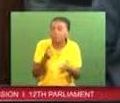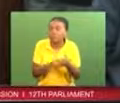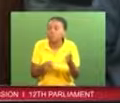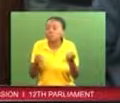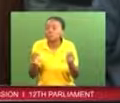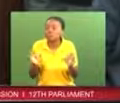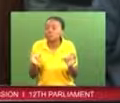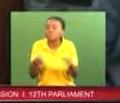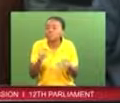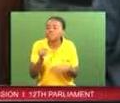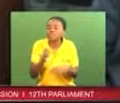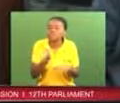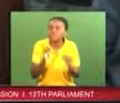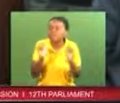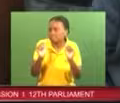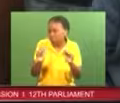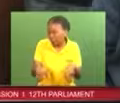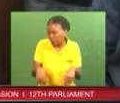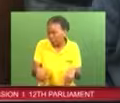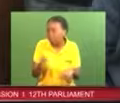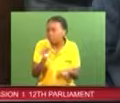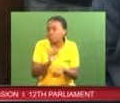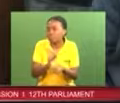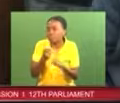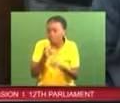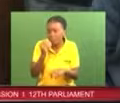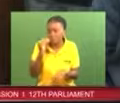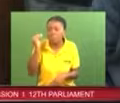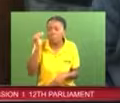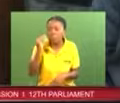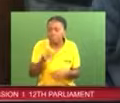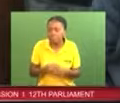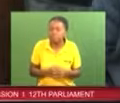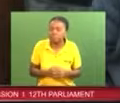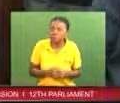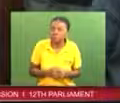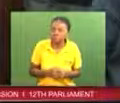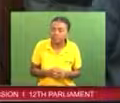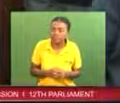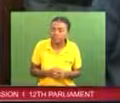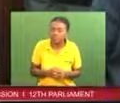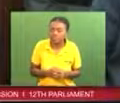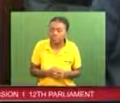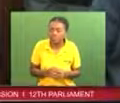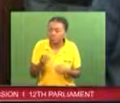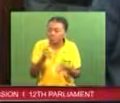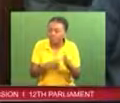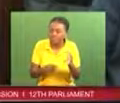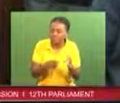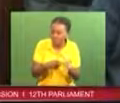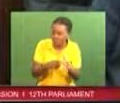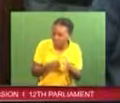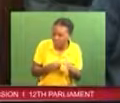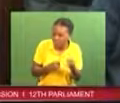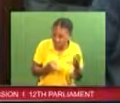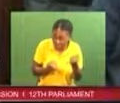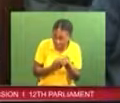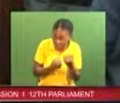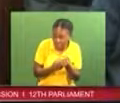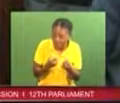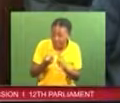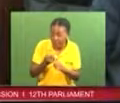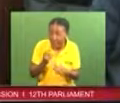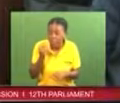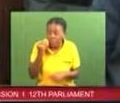can accommodate remote work, what is required to facilitate remote work,